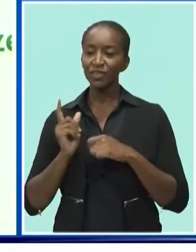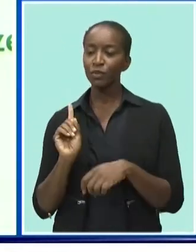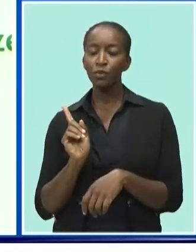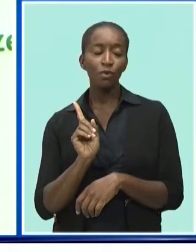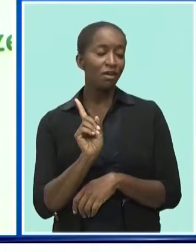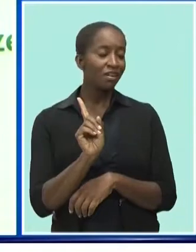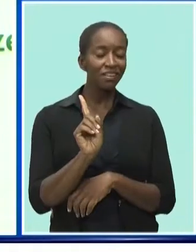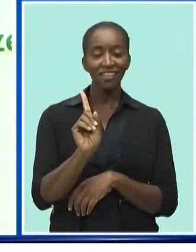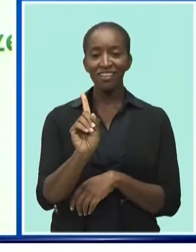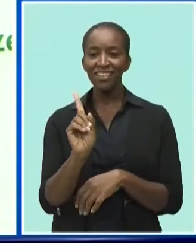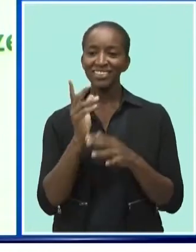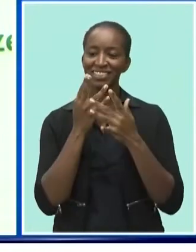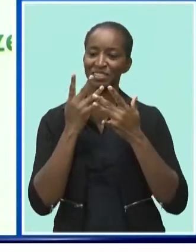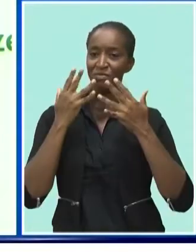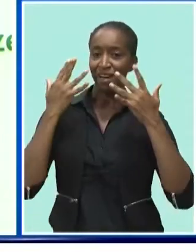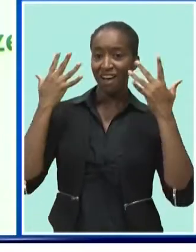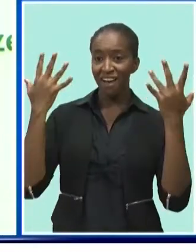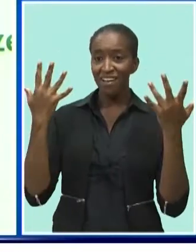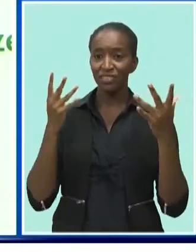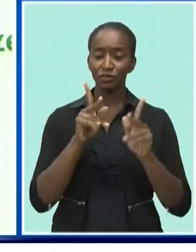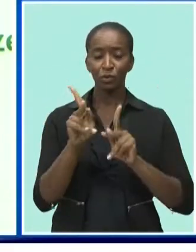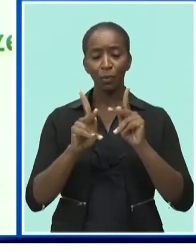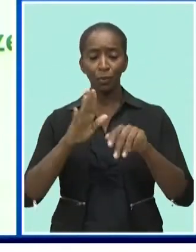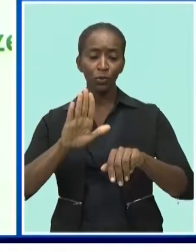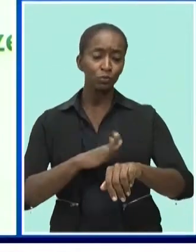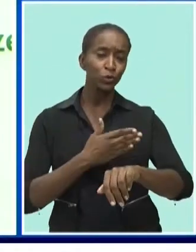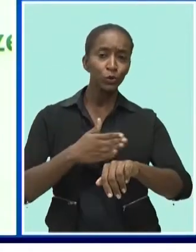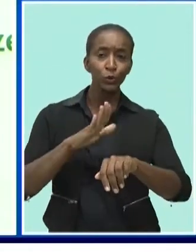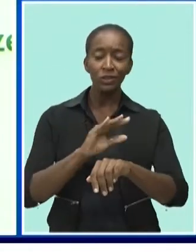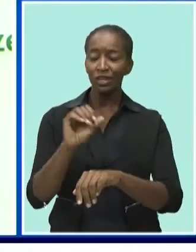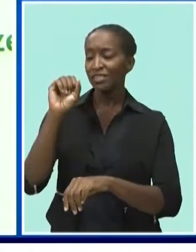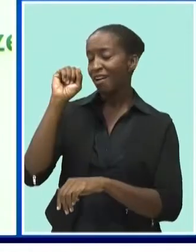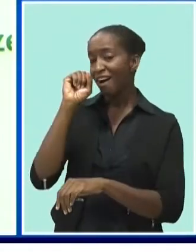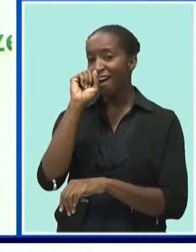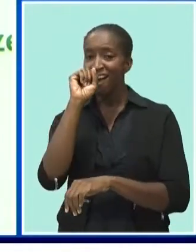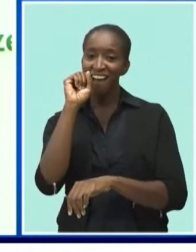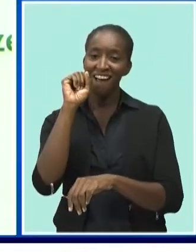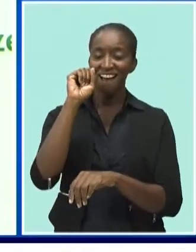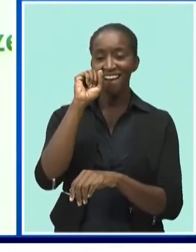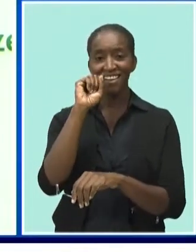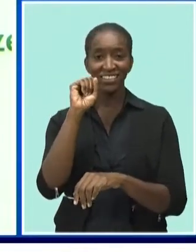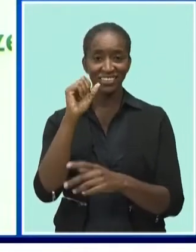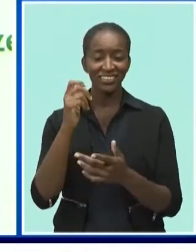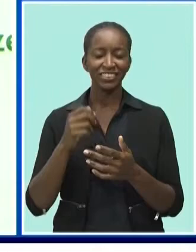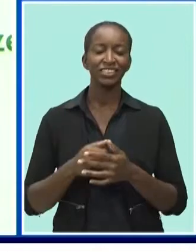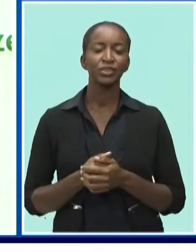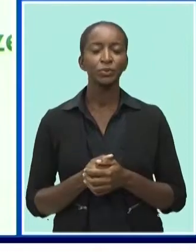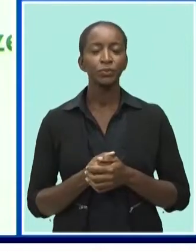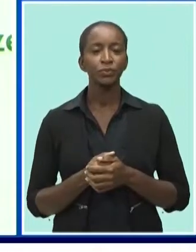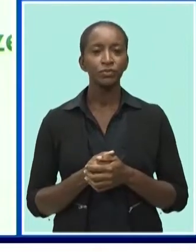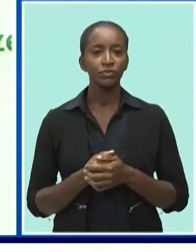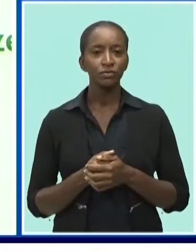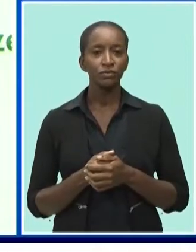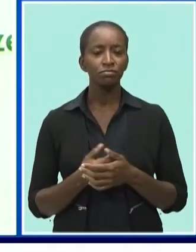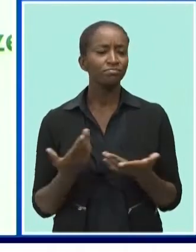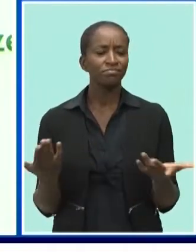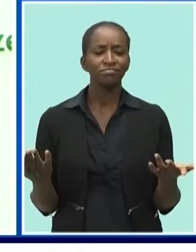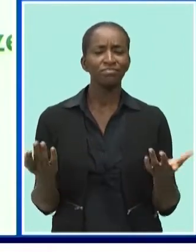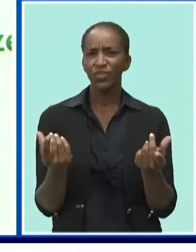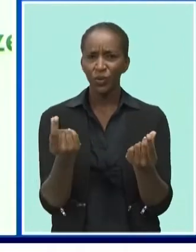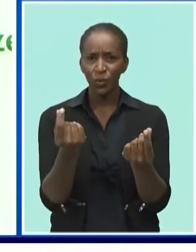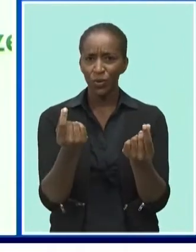moving to the artistic efforts of our musicians and our vocalists and our DJs. It means that you're